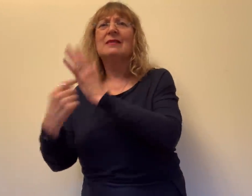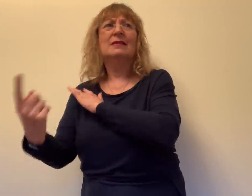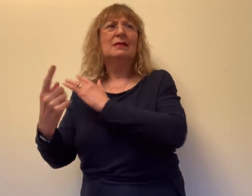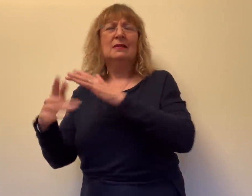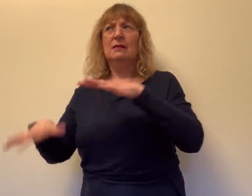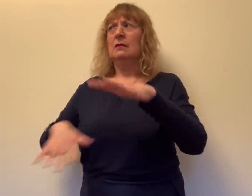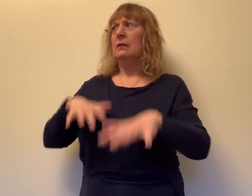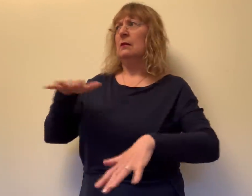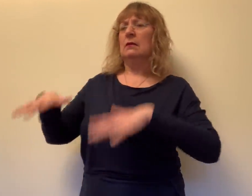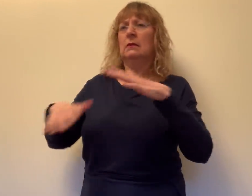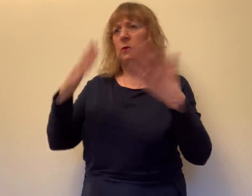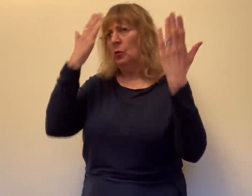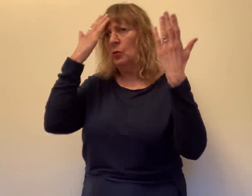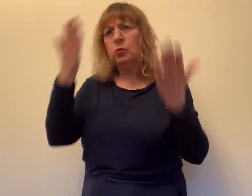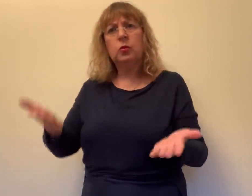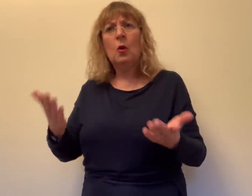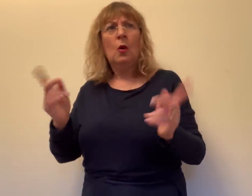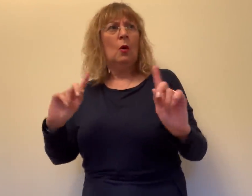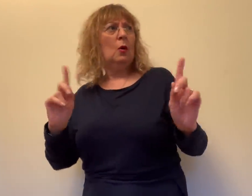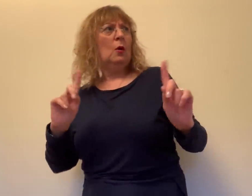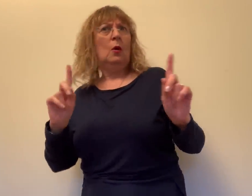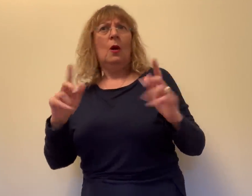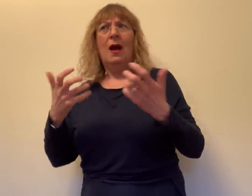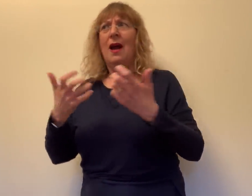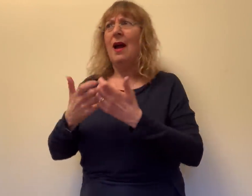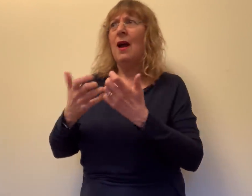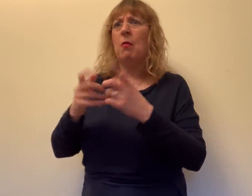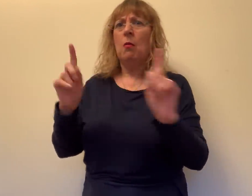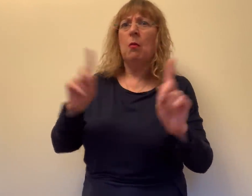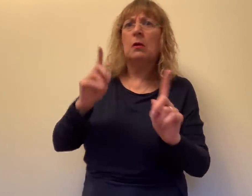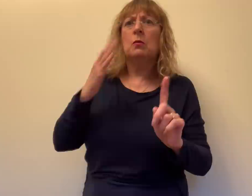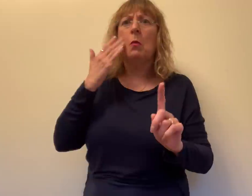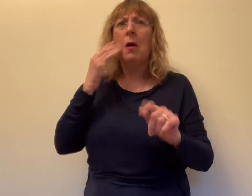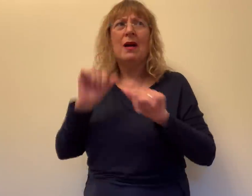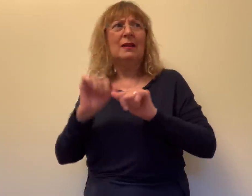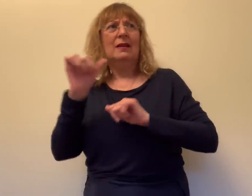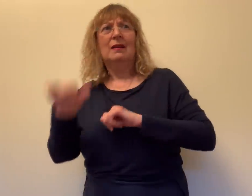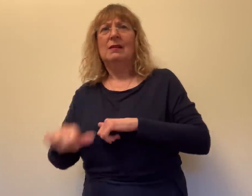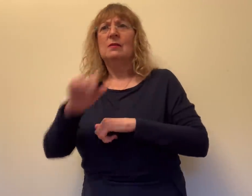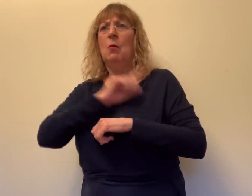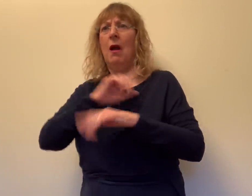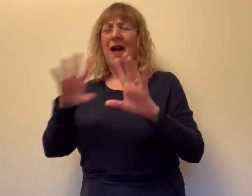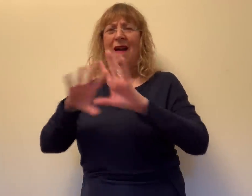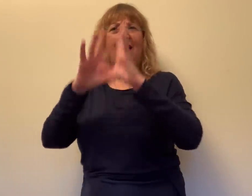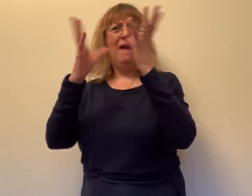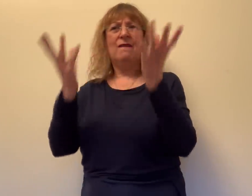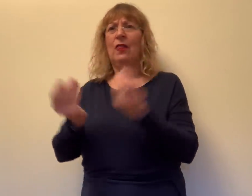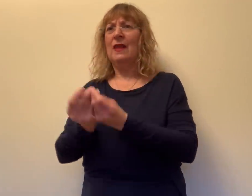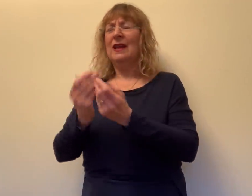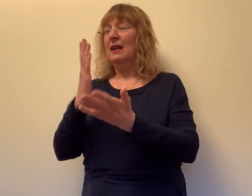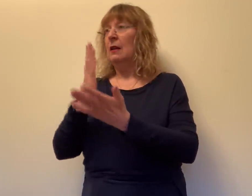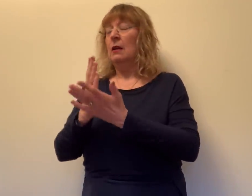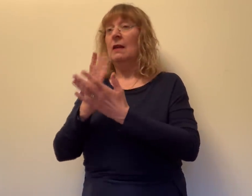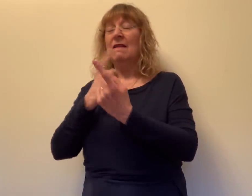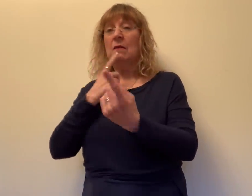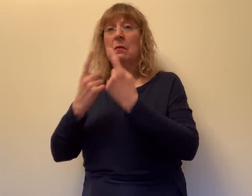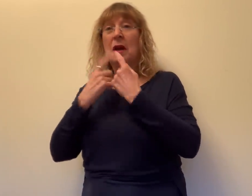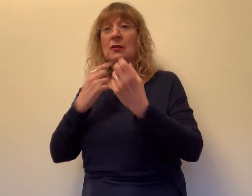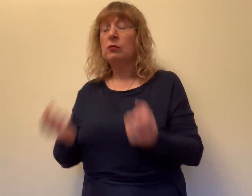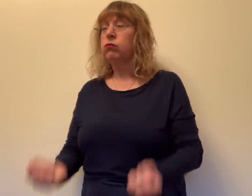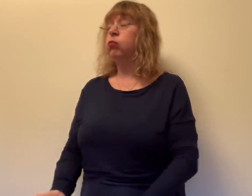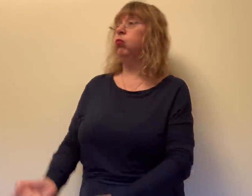people, the elderly, the deafblind, and deaf people with mental health issues. Many live in worry